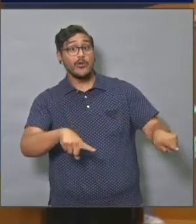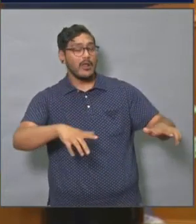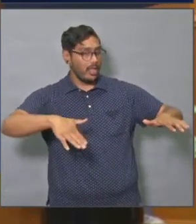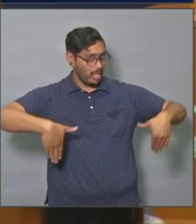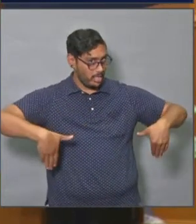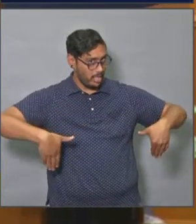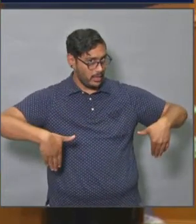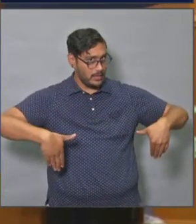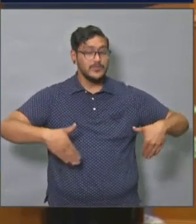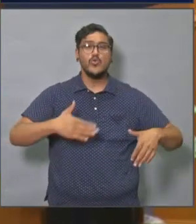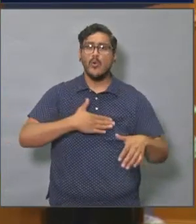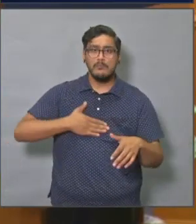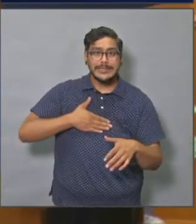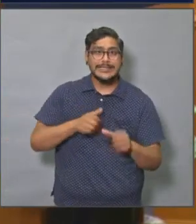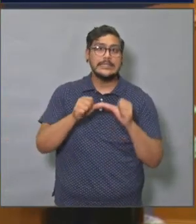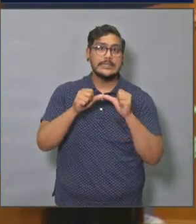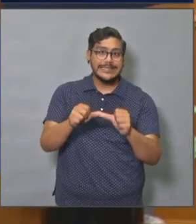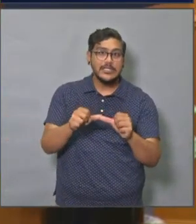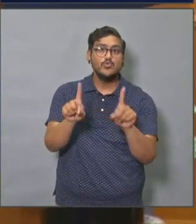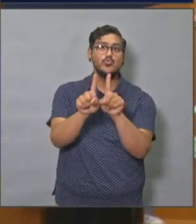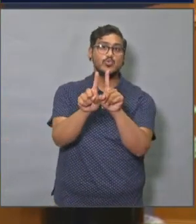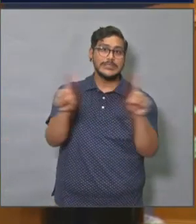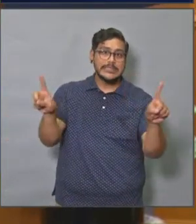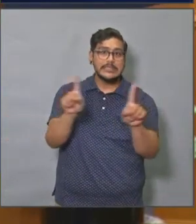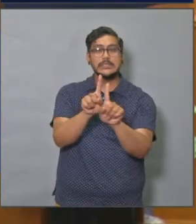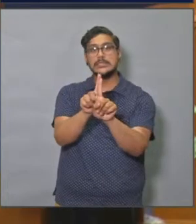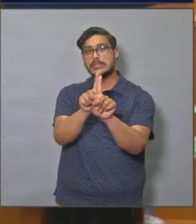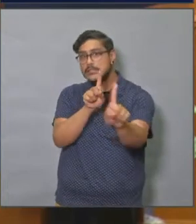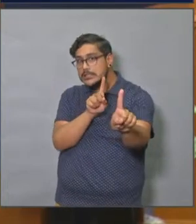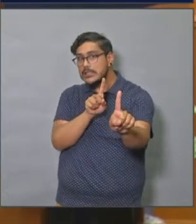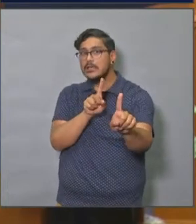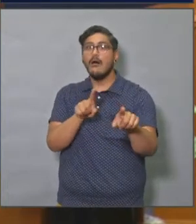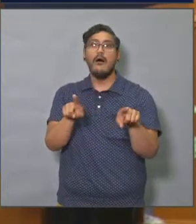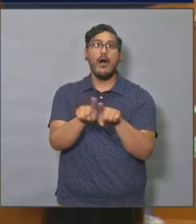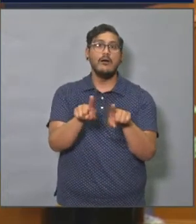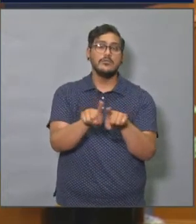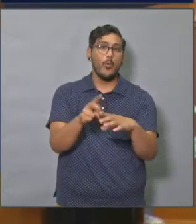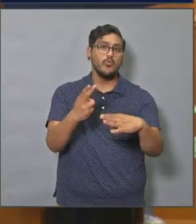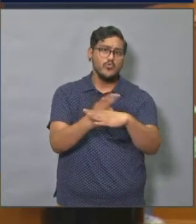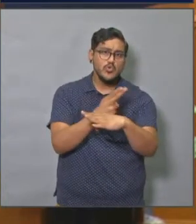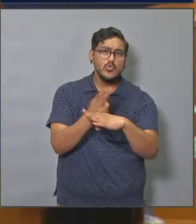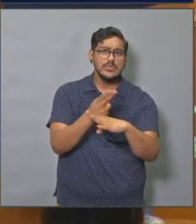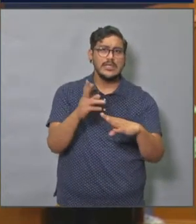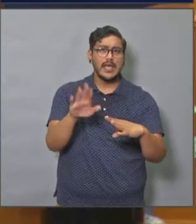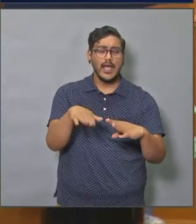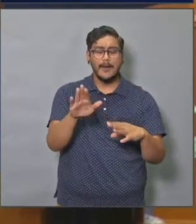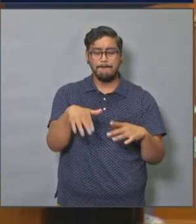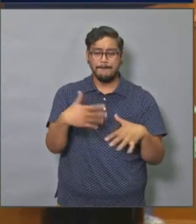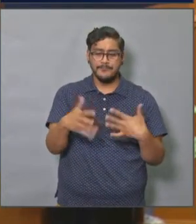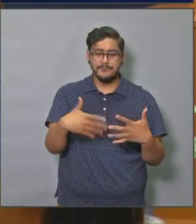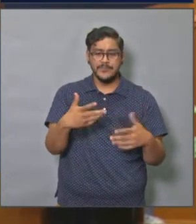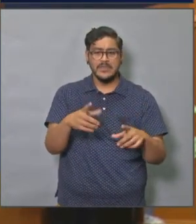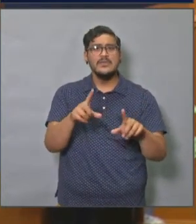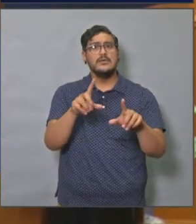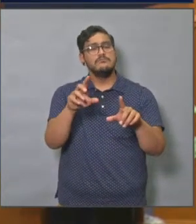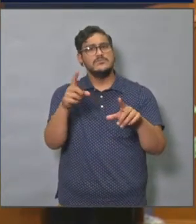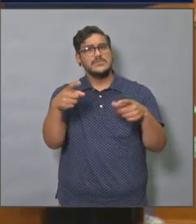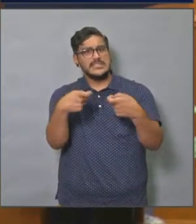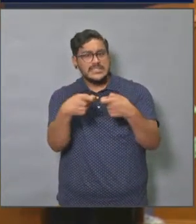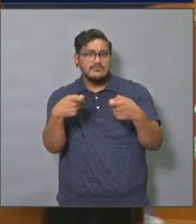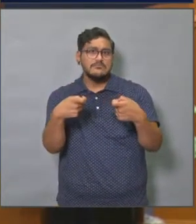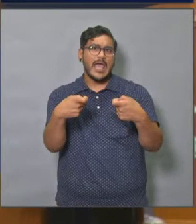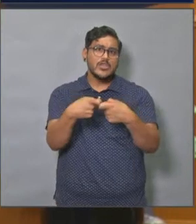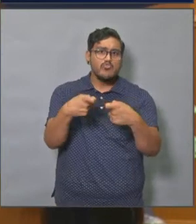everyone continue to do your distancing and using all of the electronic tools that we